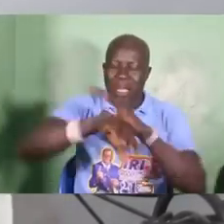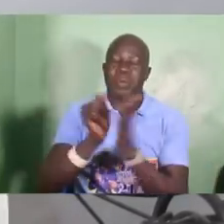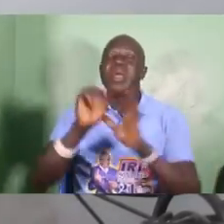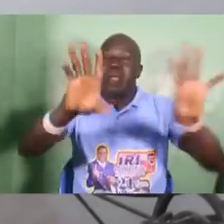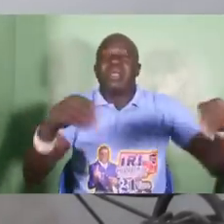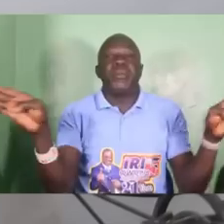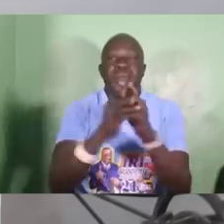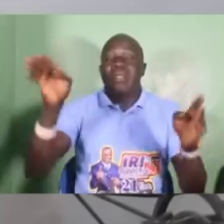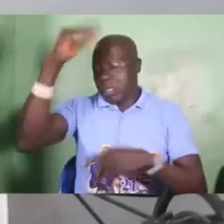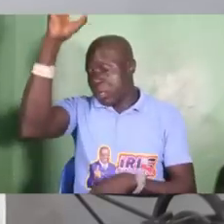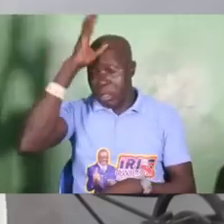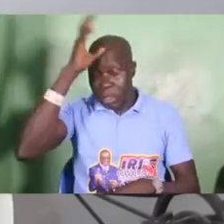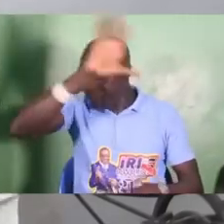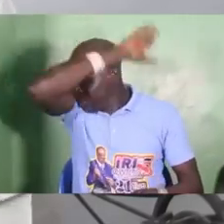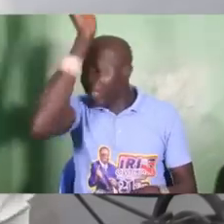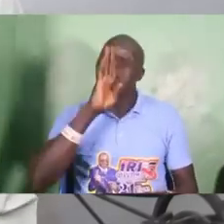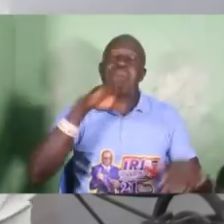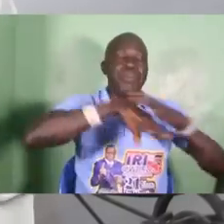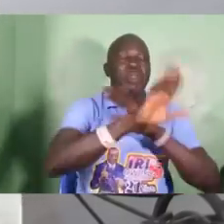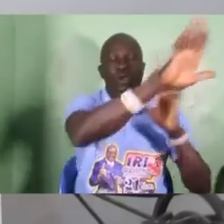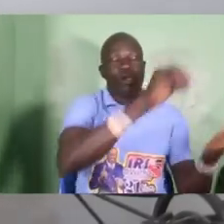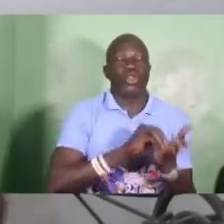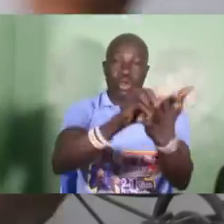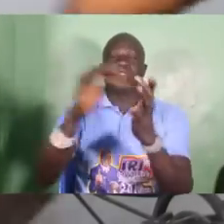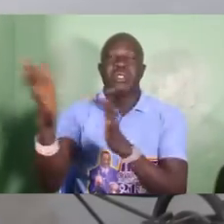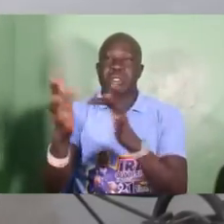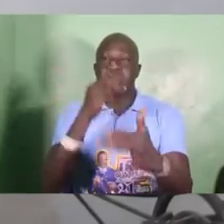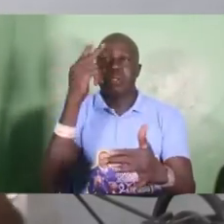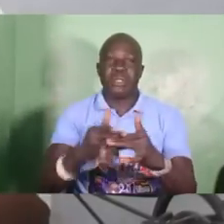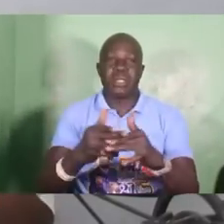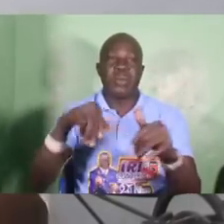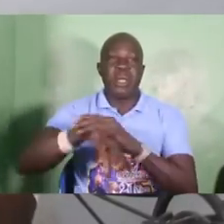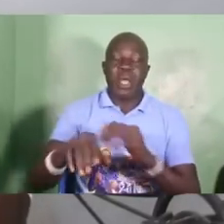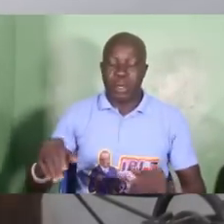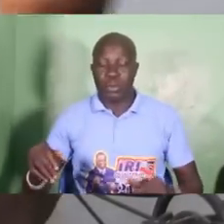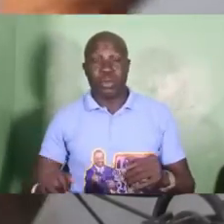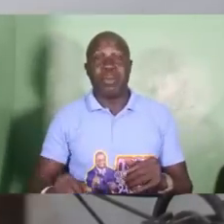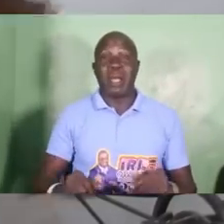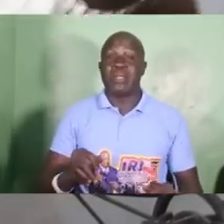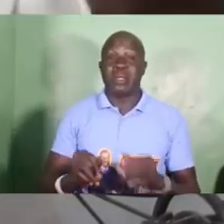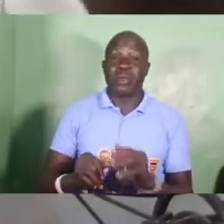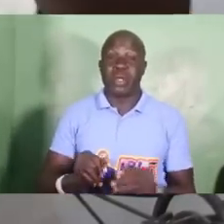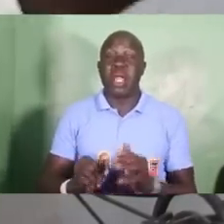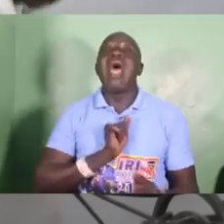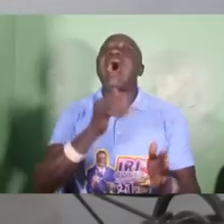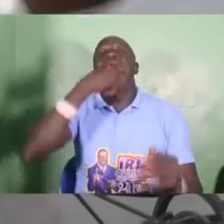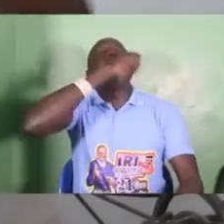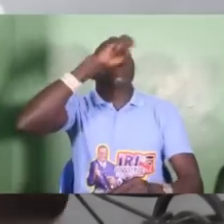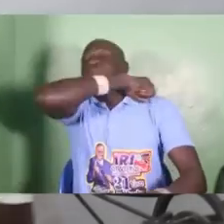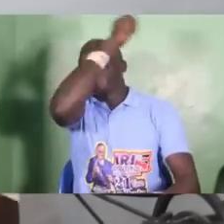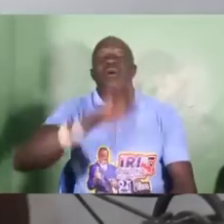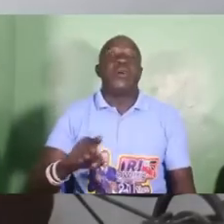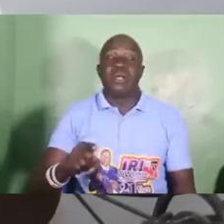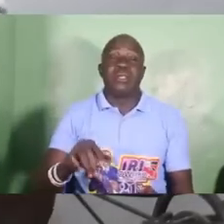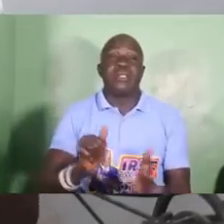All diseases that have failed the Egyptians. Kì yóò tọ́ sí ọ lálẹ́. None are due to come to you. Ẹ fẹsẹ̀ jinlẹ̀. Use your let to bind